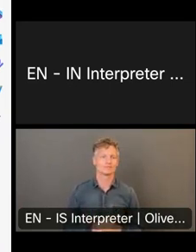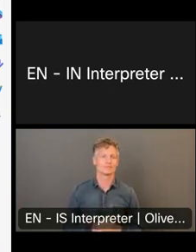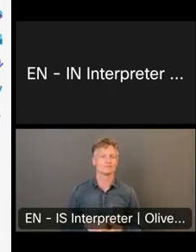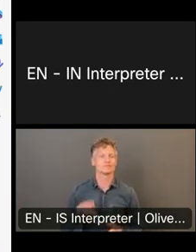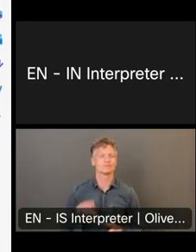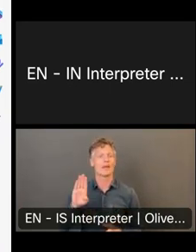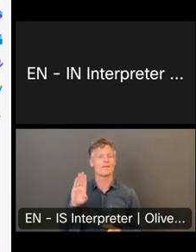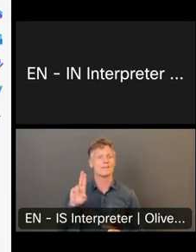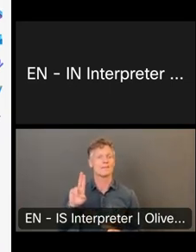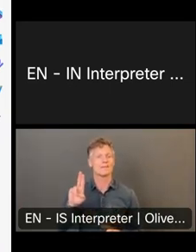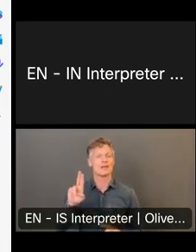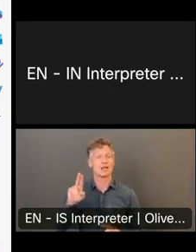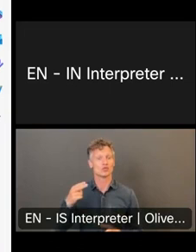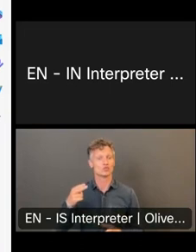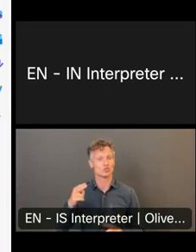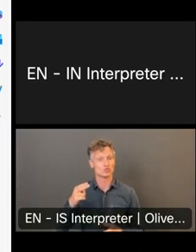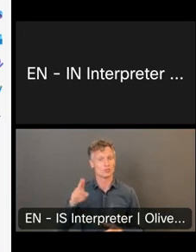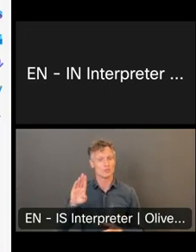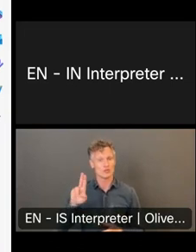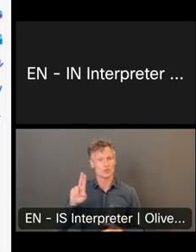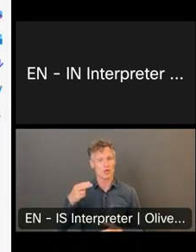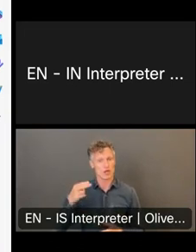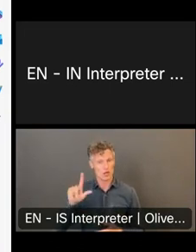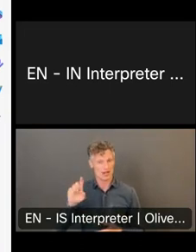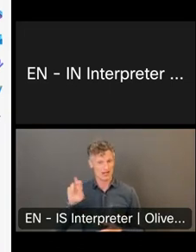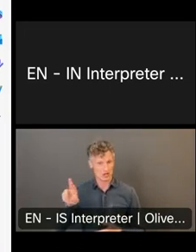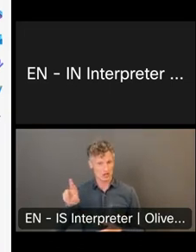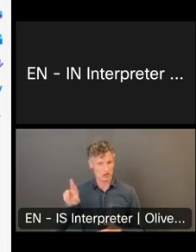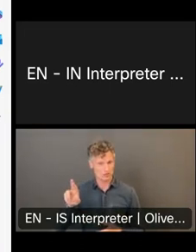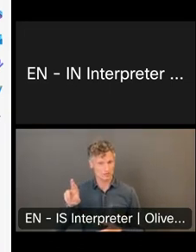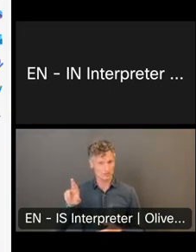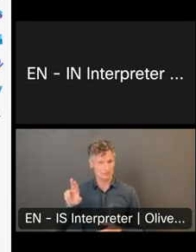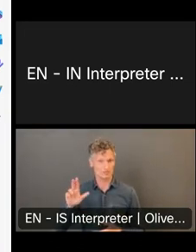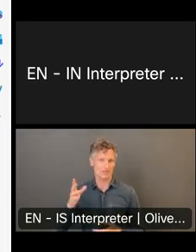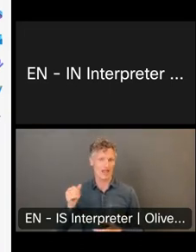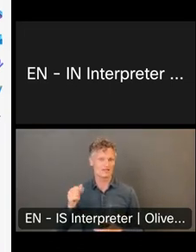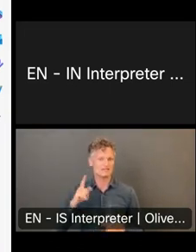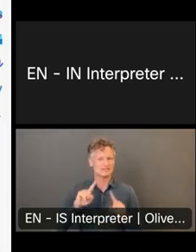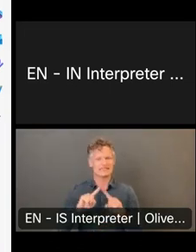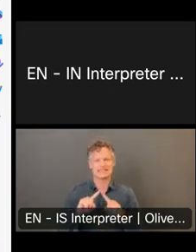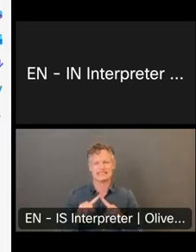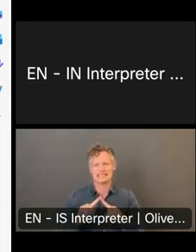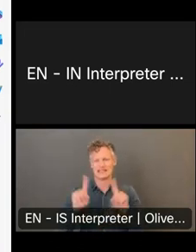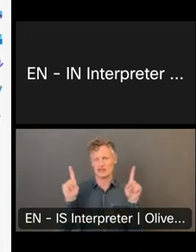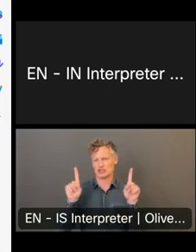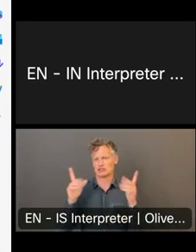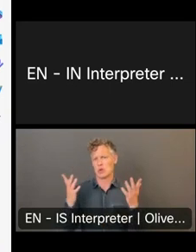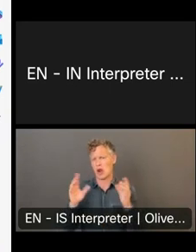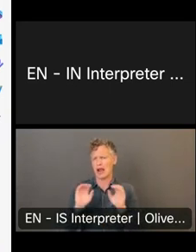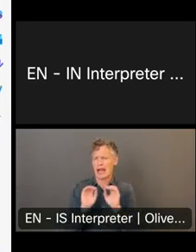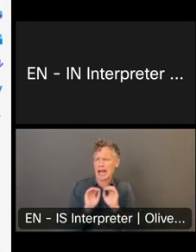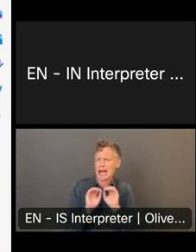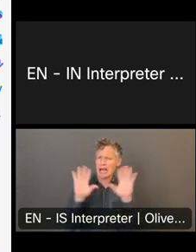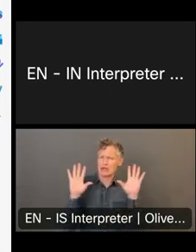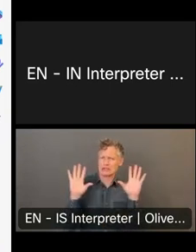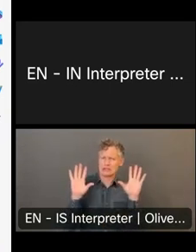principle of economy. Clarté, or Differentiation, a counterpart of Deutlichkeit. Then